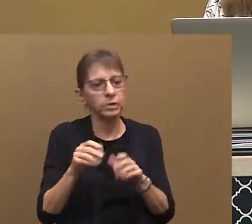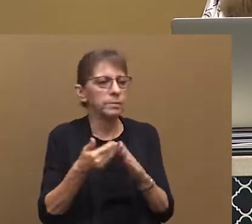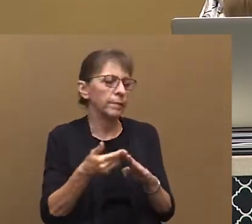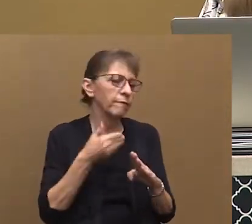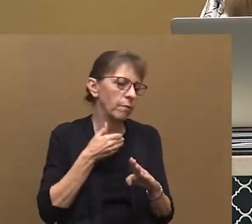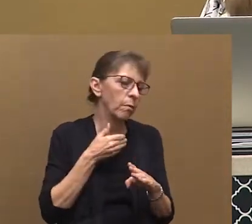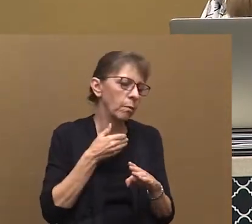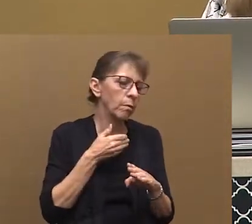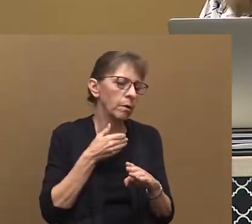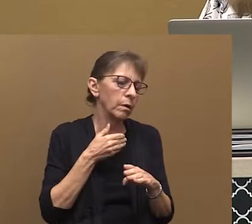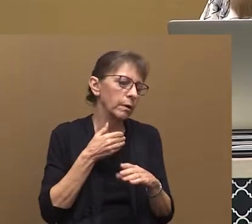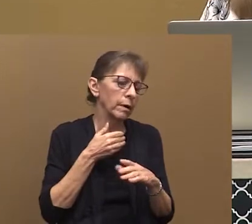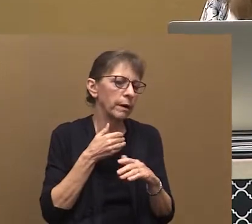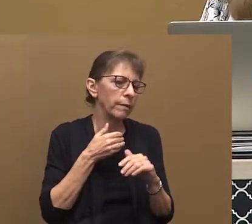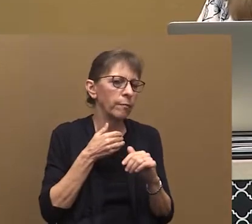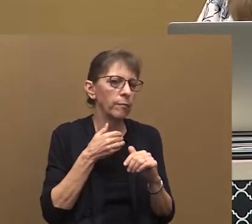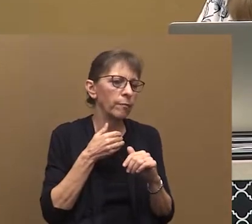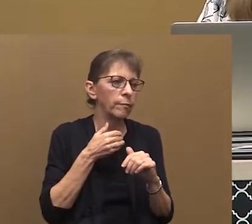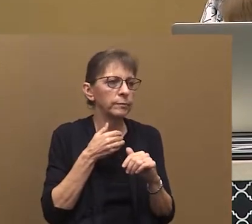before there's an